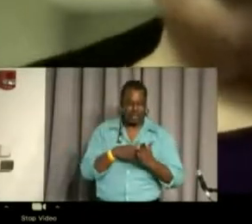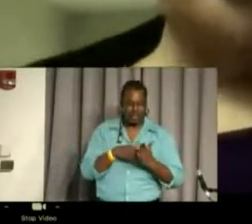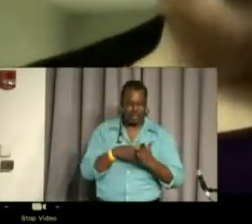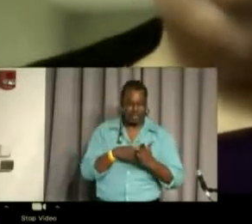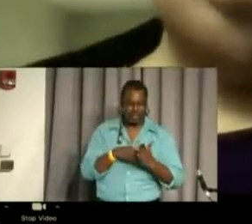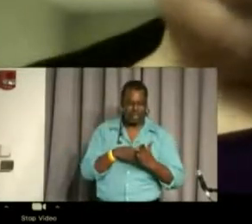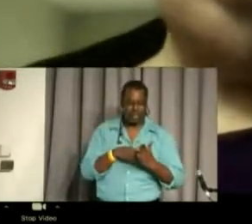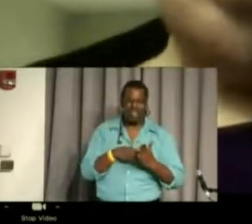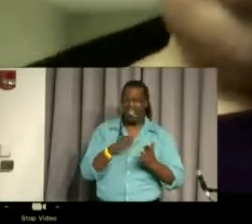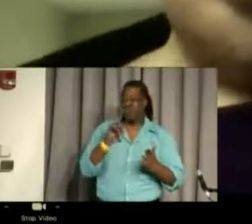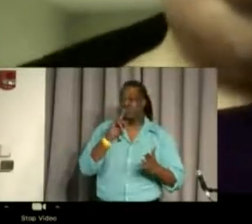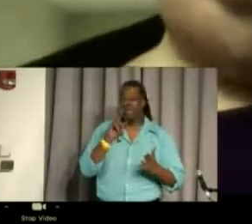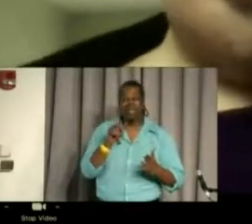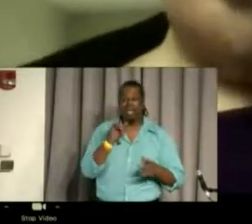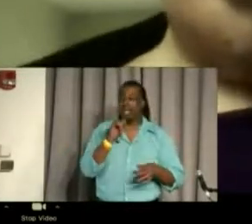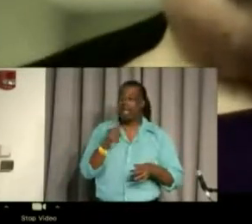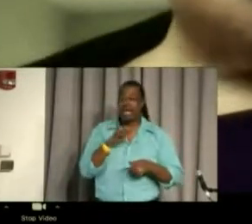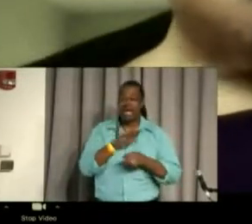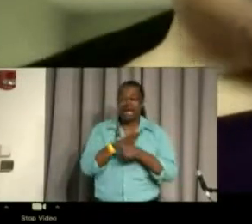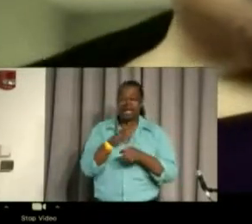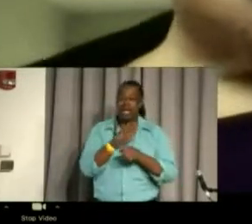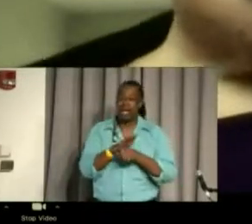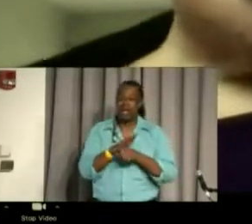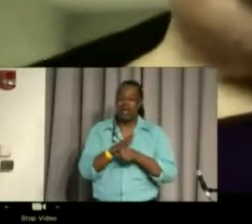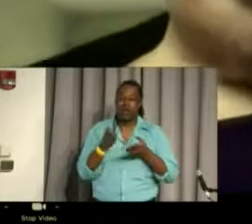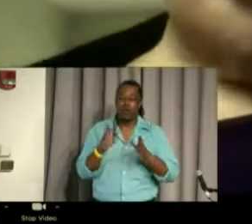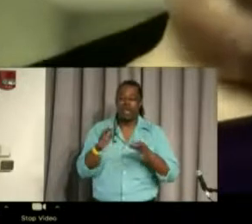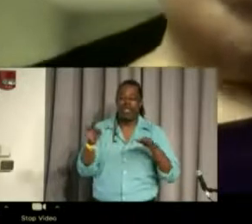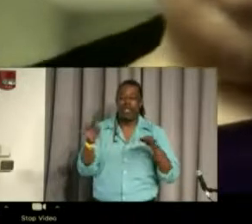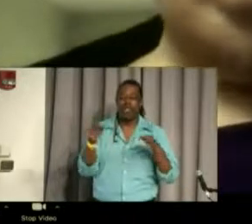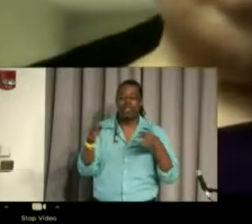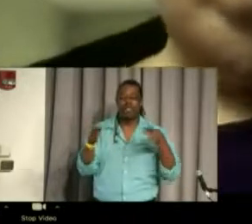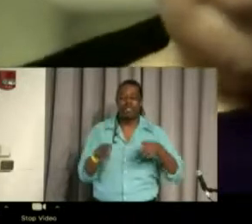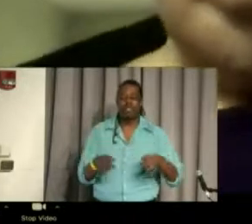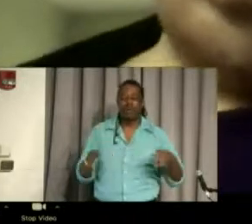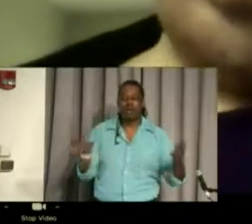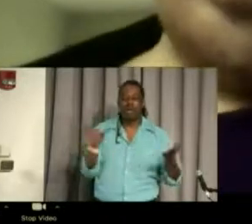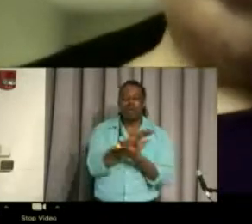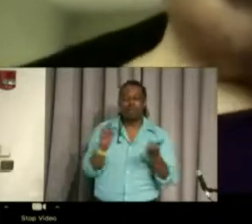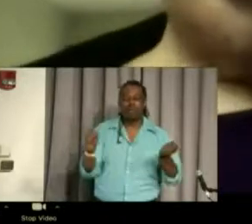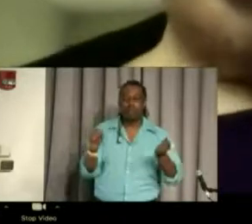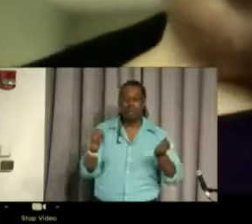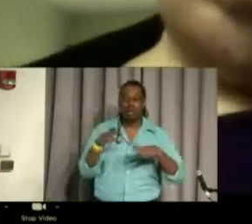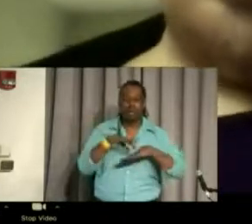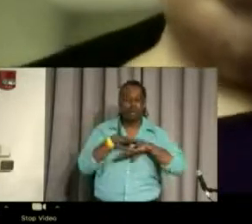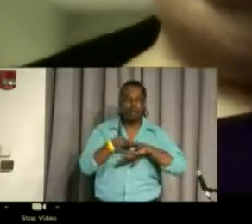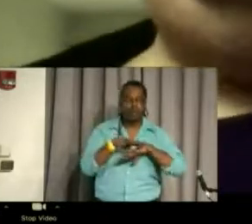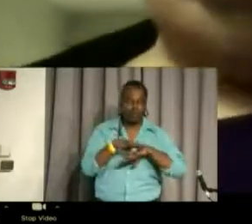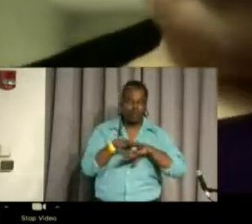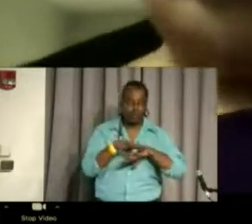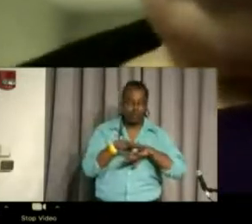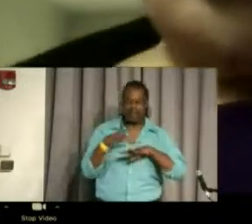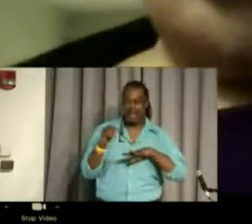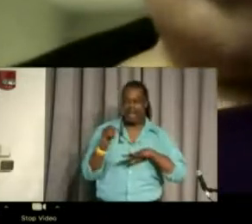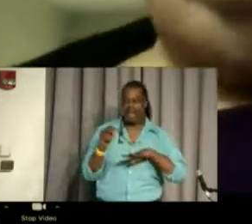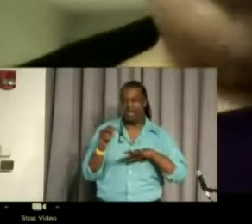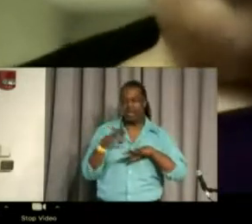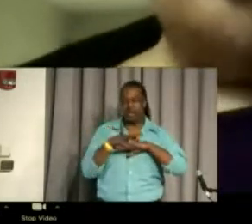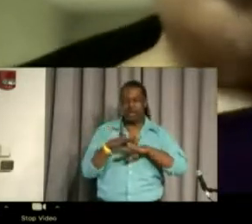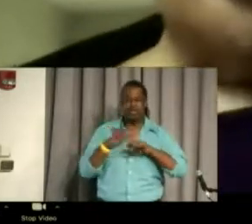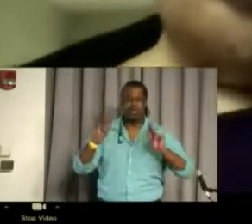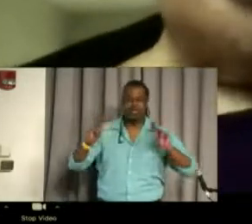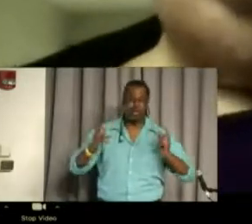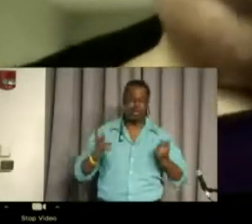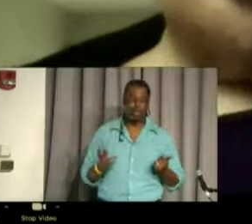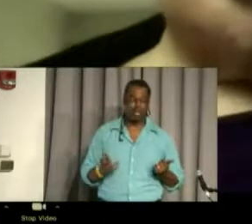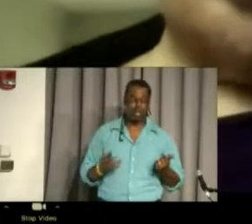paltry way to describe the destruction of the earth and her people. So